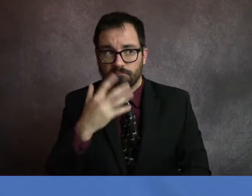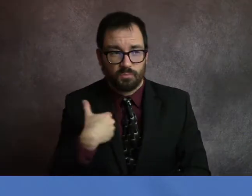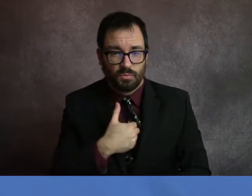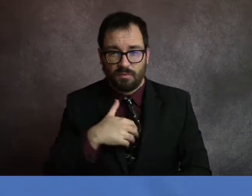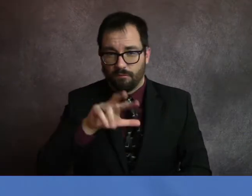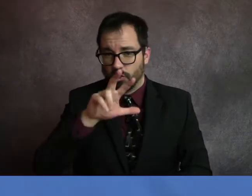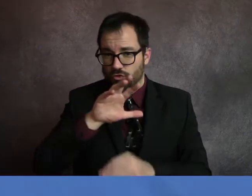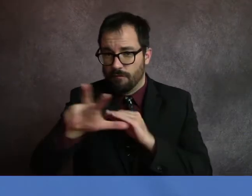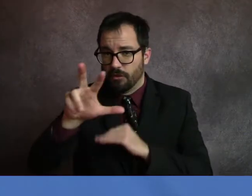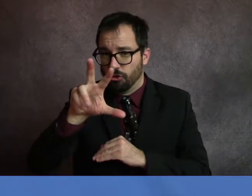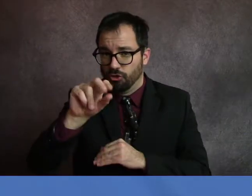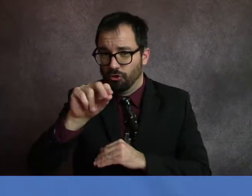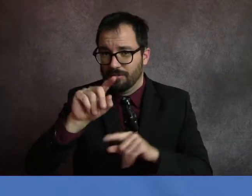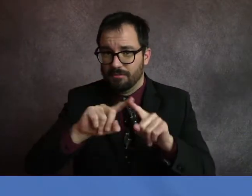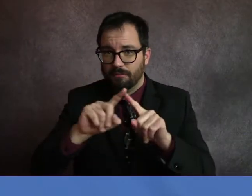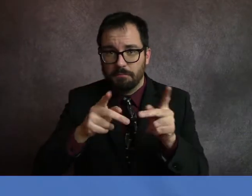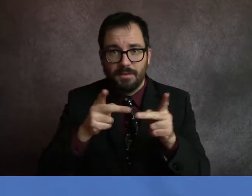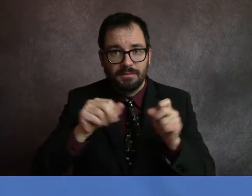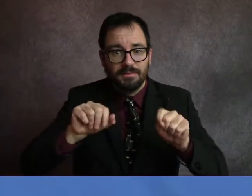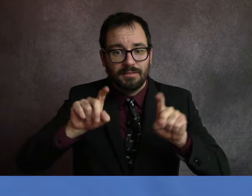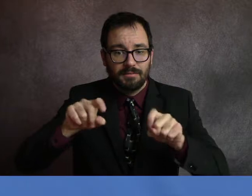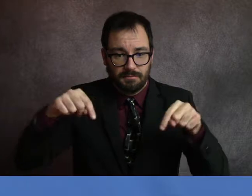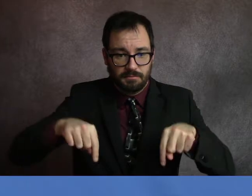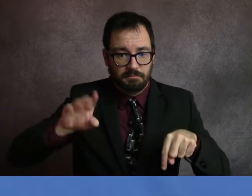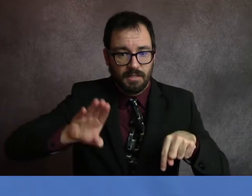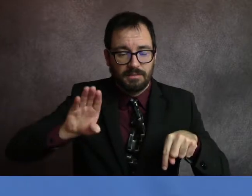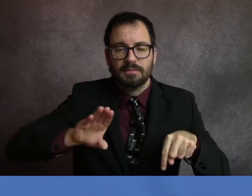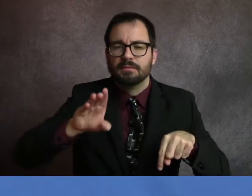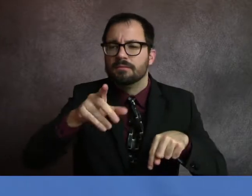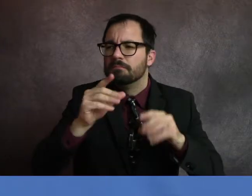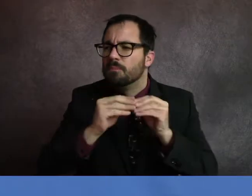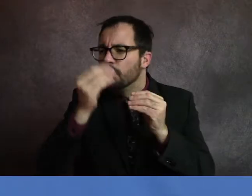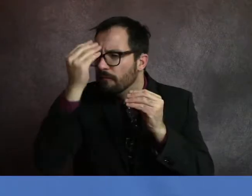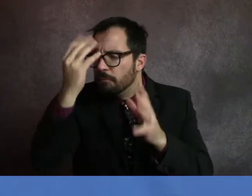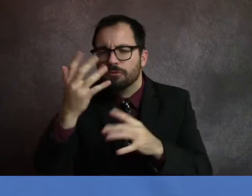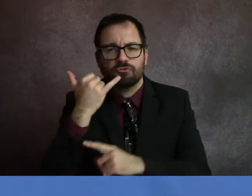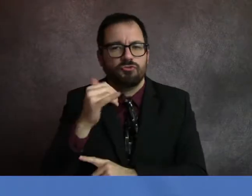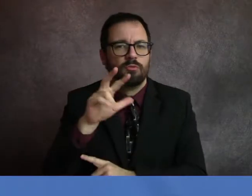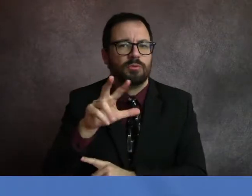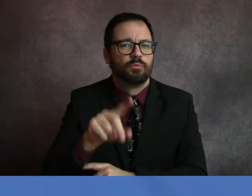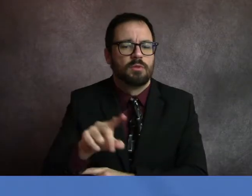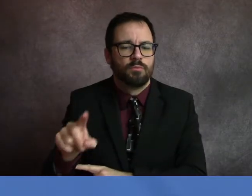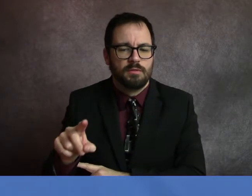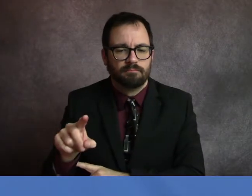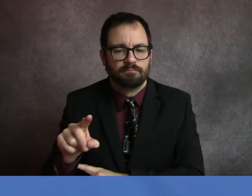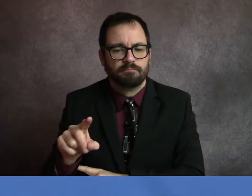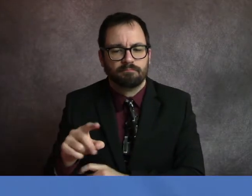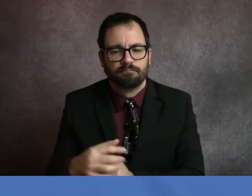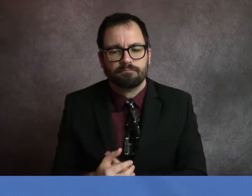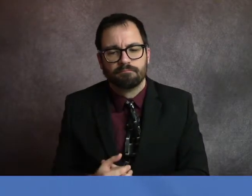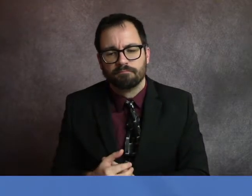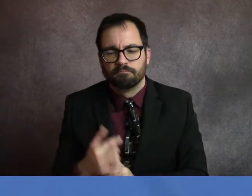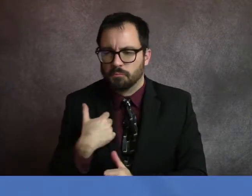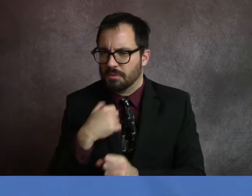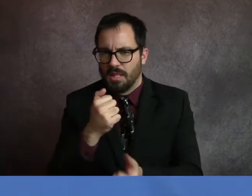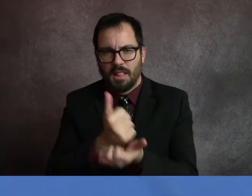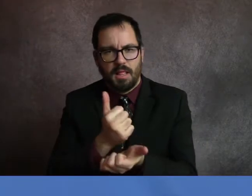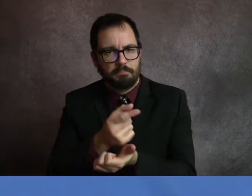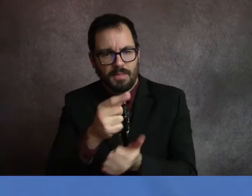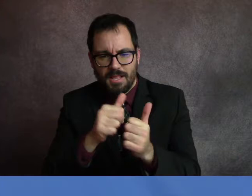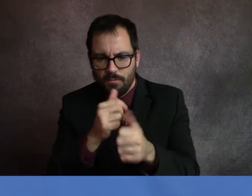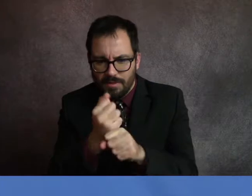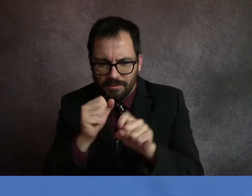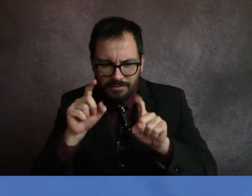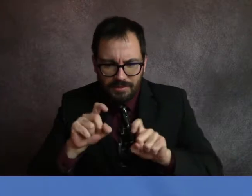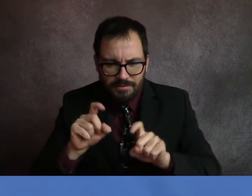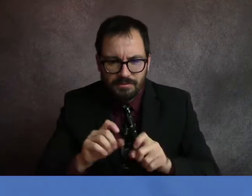go to boston.gov/coronavirus or call 311 and we can help you with getting a test. For the week ending December